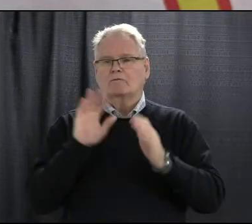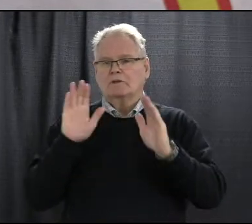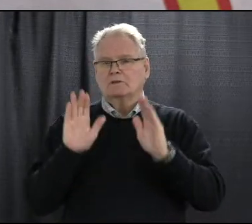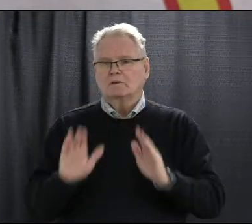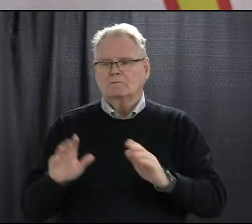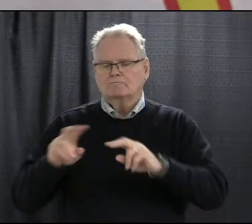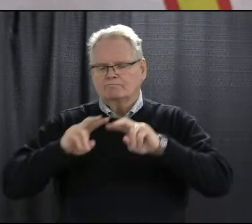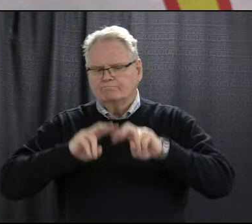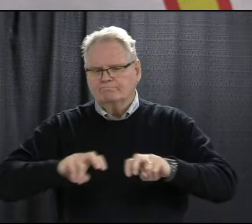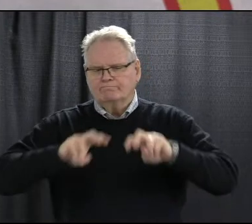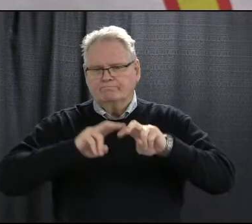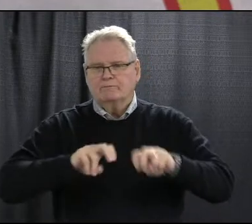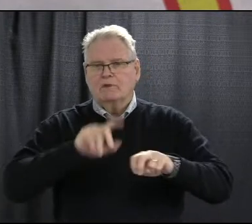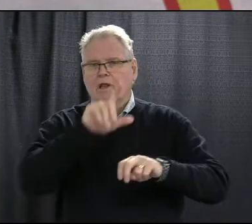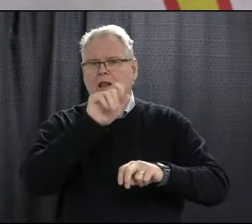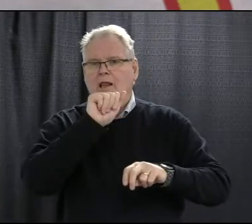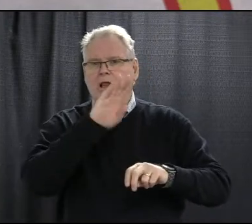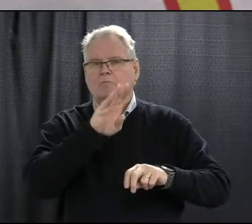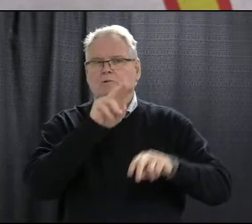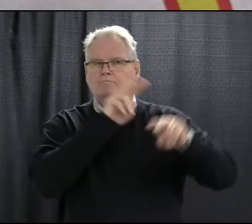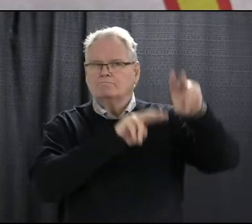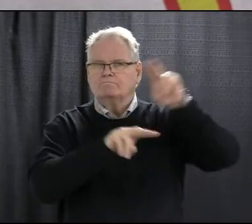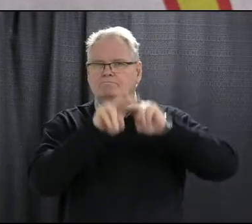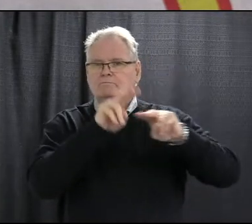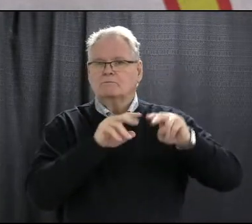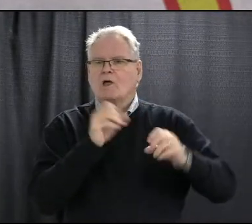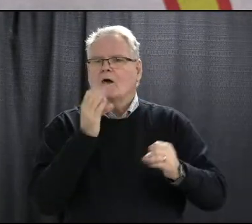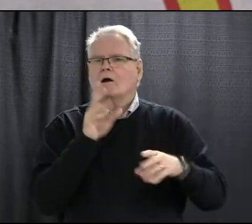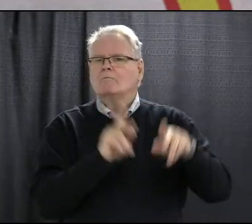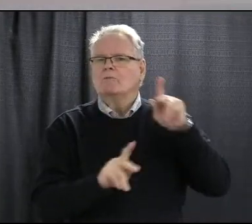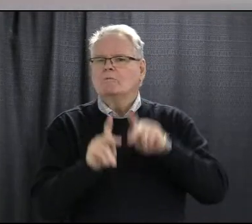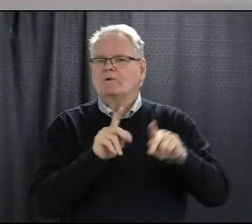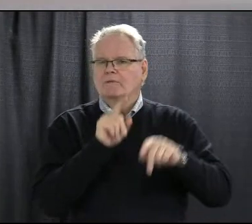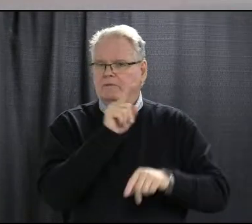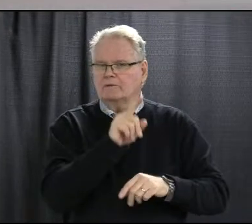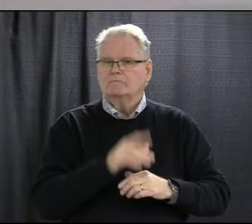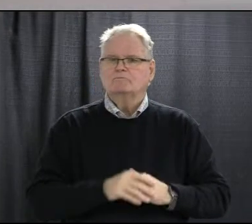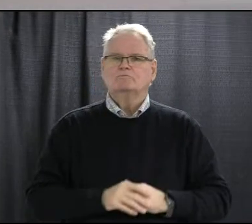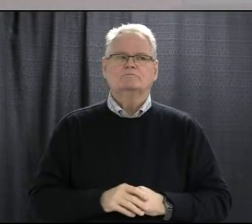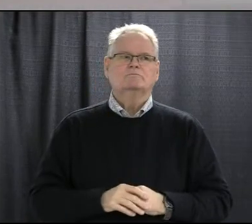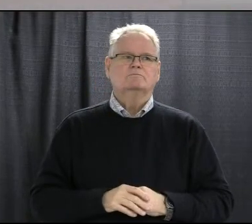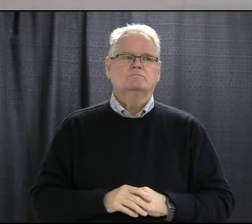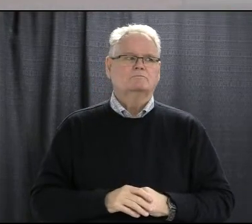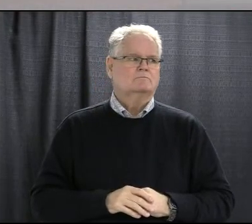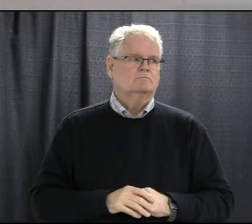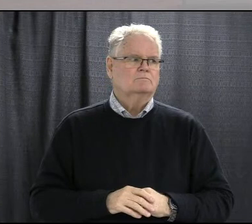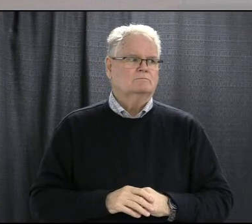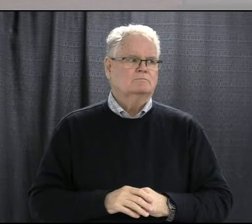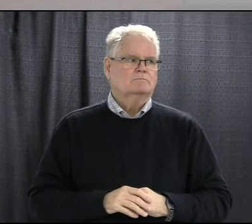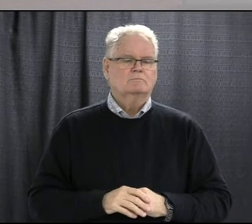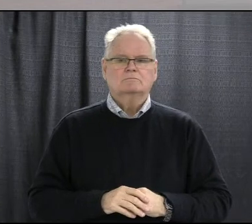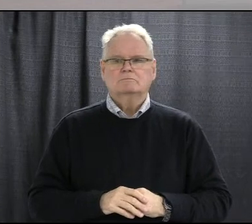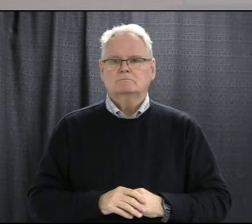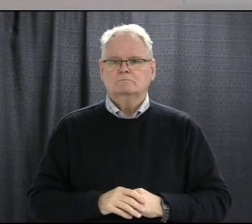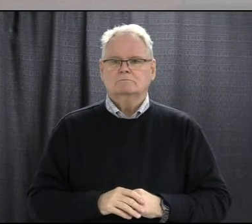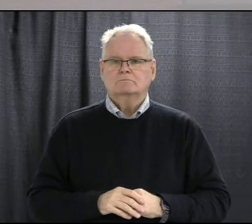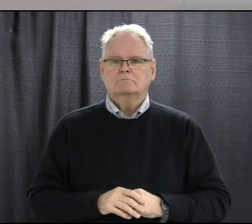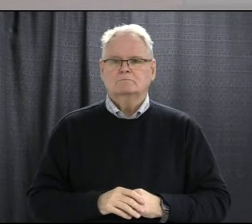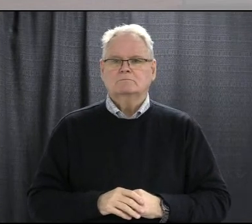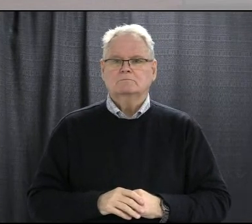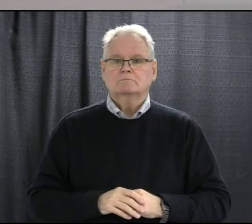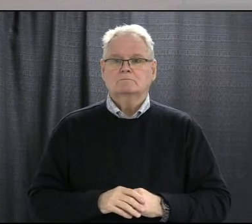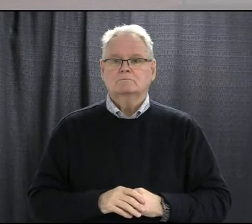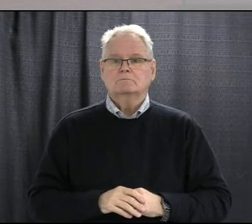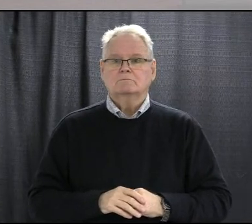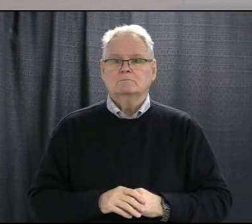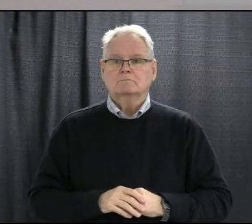of excellence on the island. Dr. Parfrey? I think that's true, right? These centres of excellence are meant to be